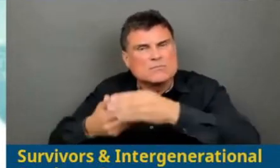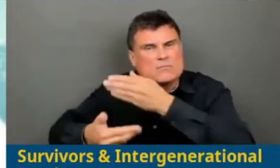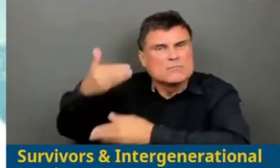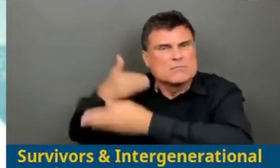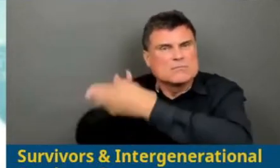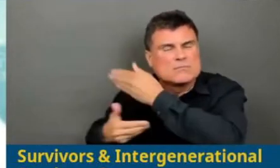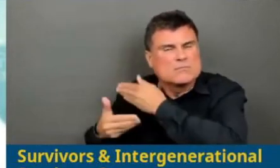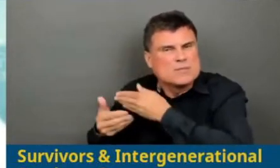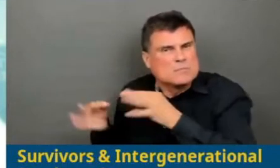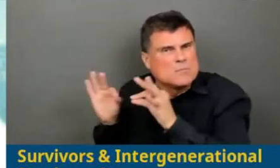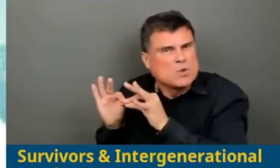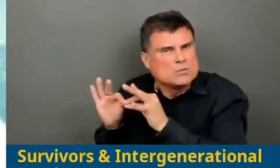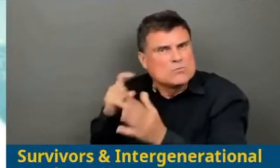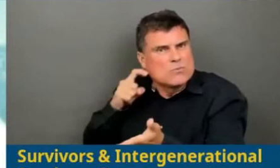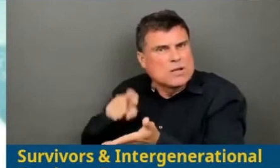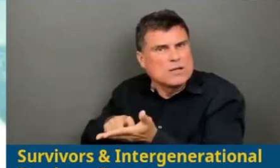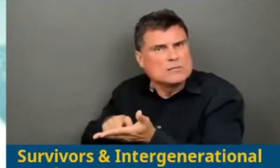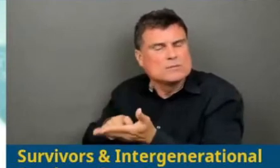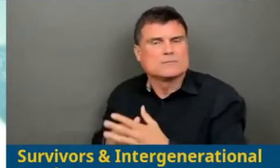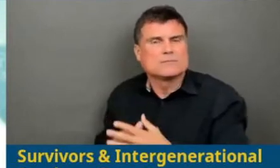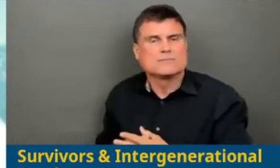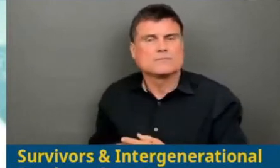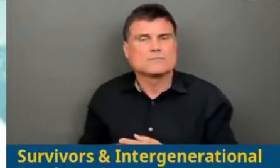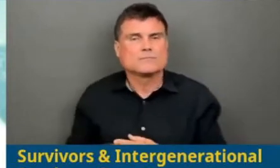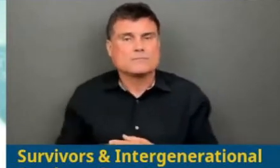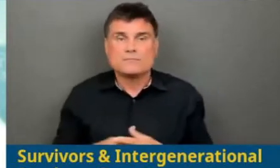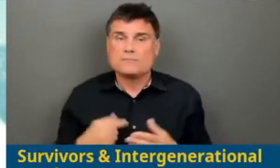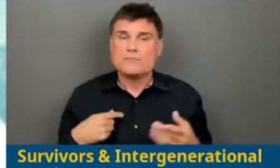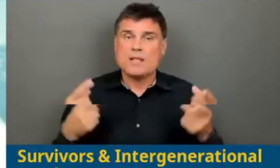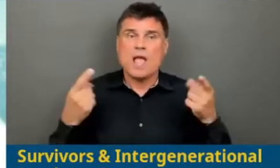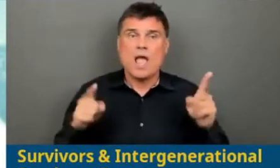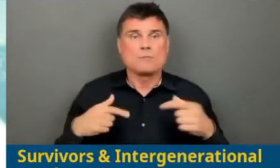I happen to be responsible for the Royal BC Museum.